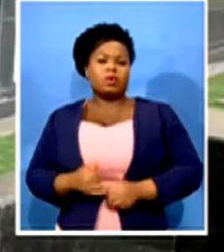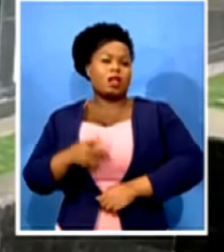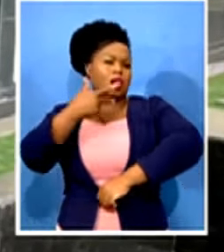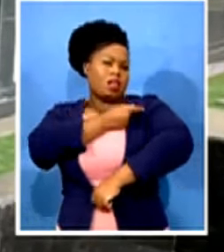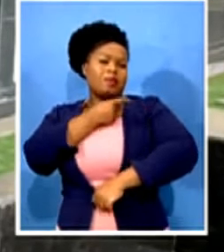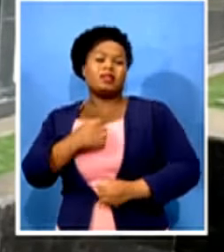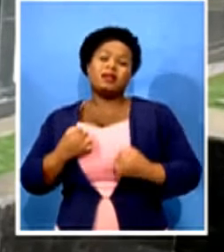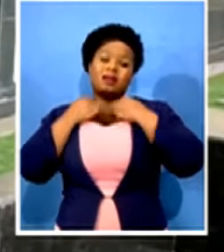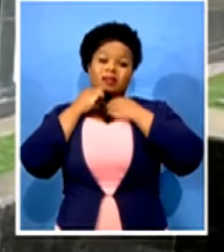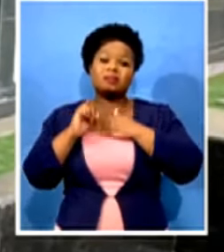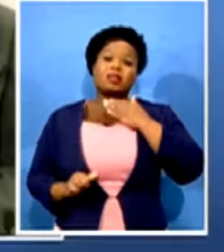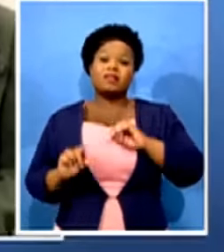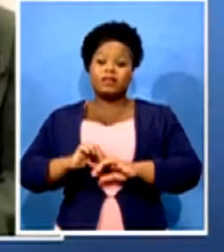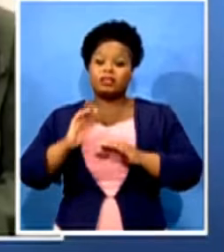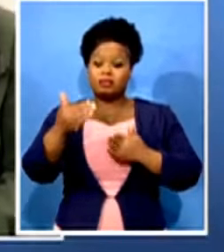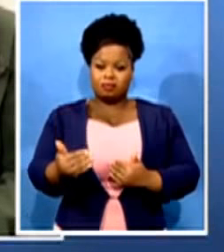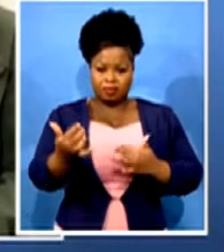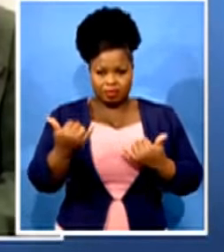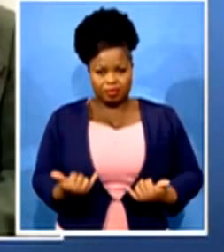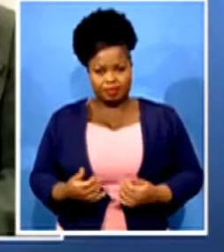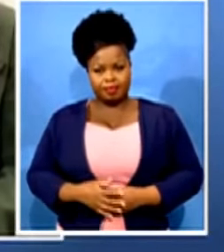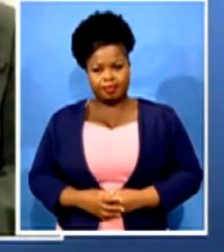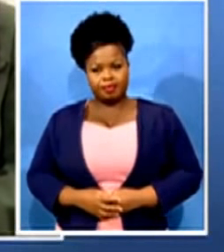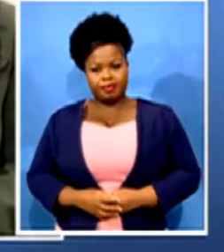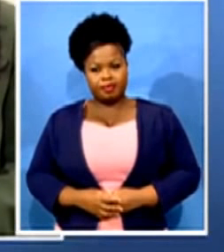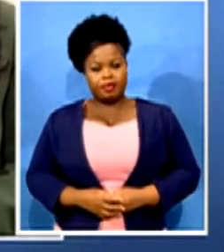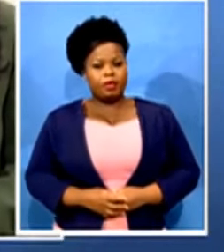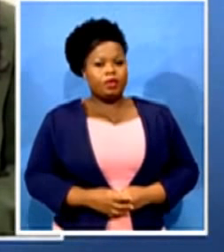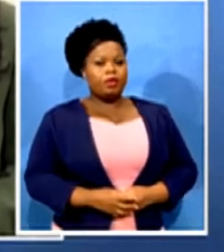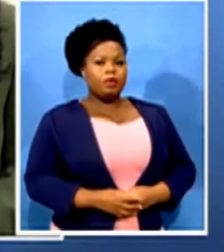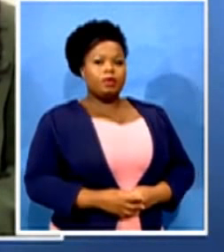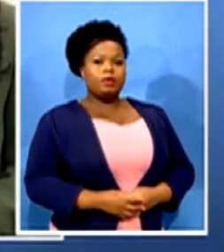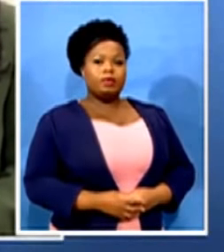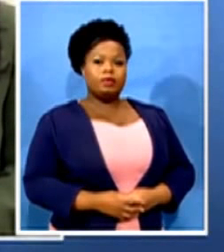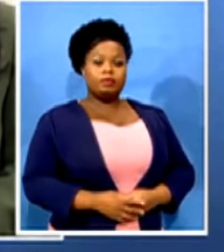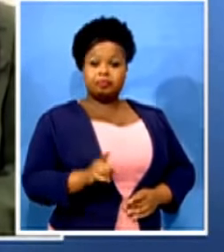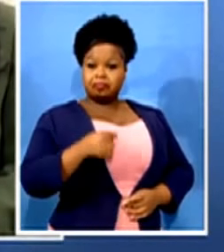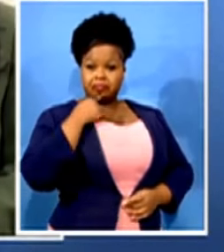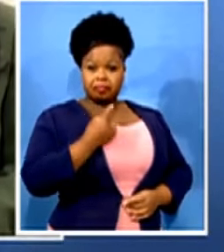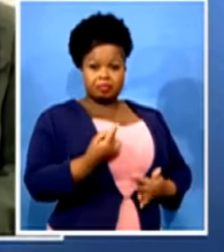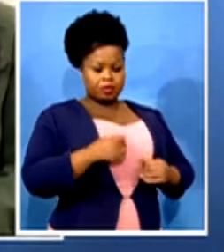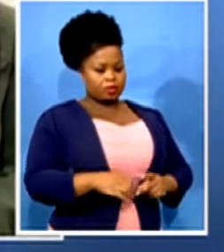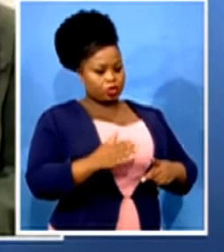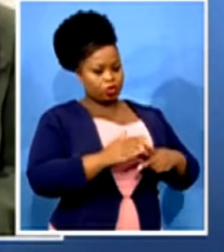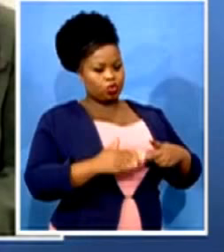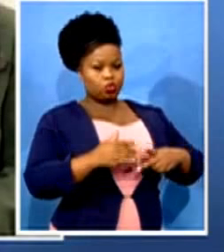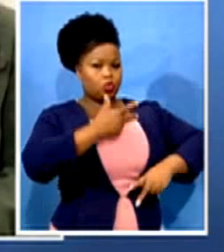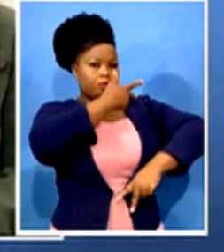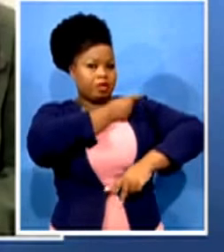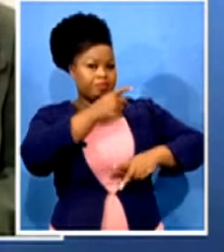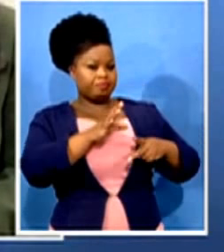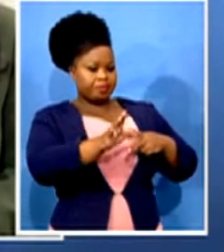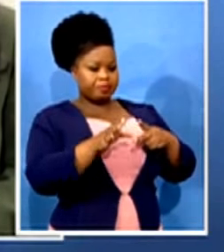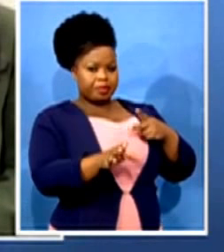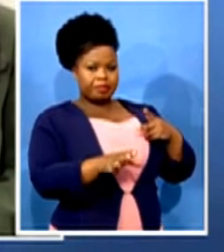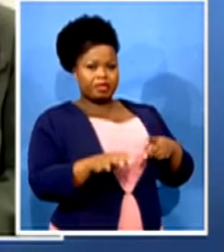itself. So we understand that 2 vaccines, Covishield and a local drug, Covaxin, will